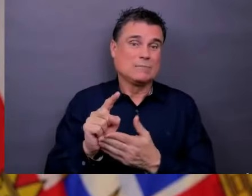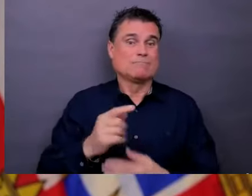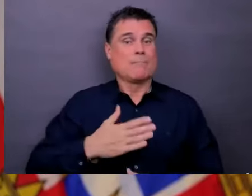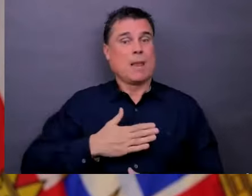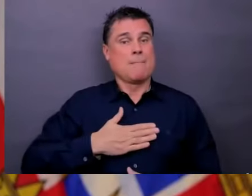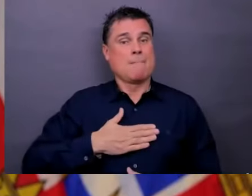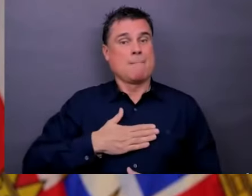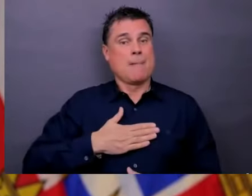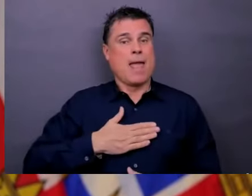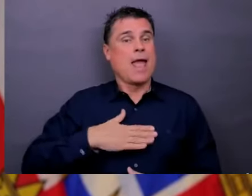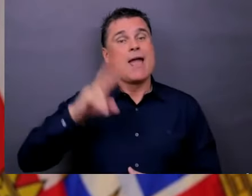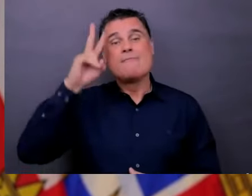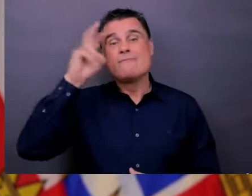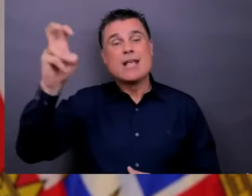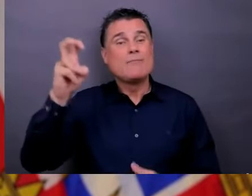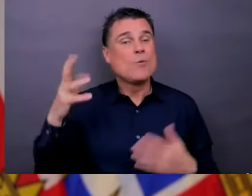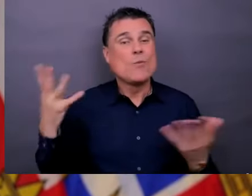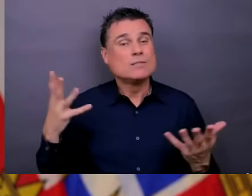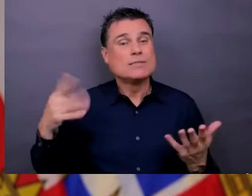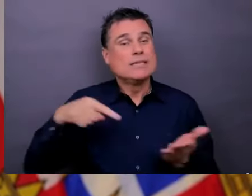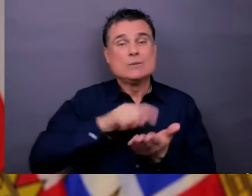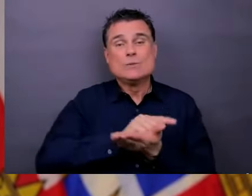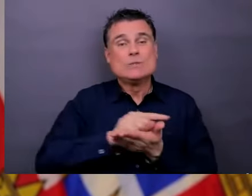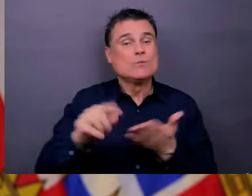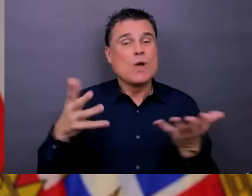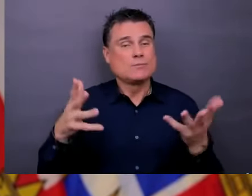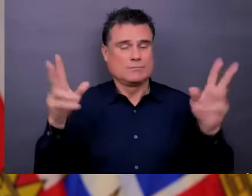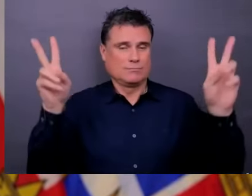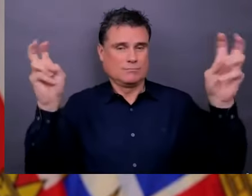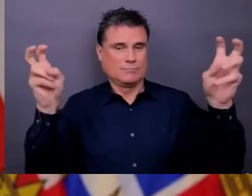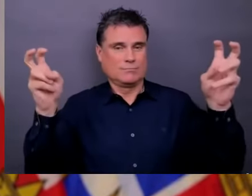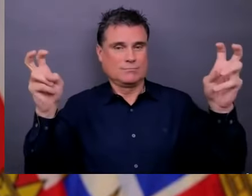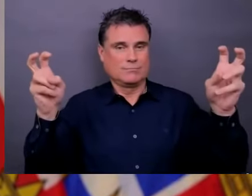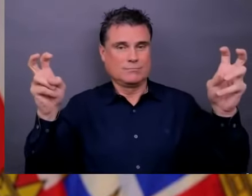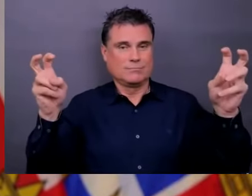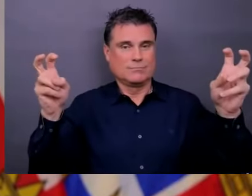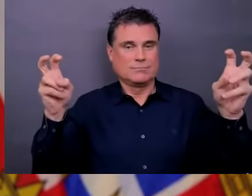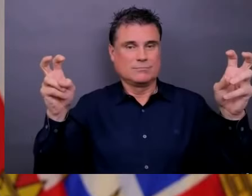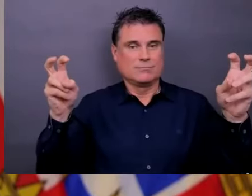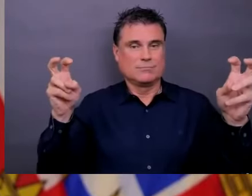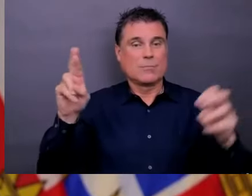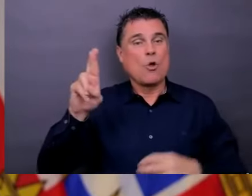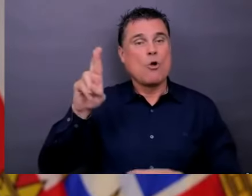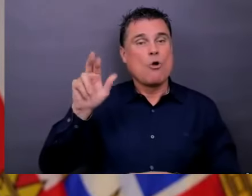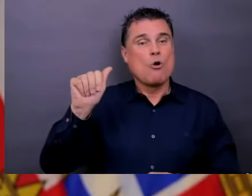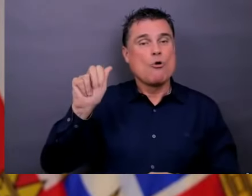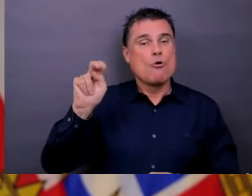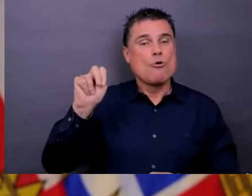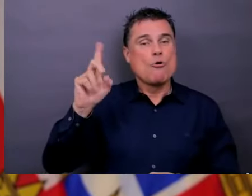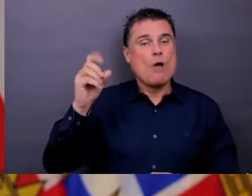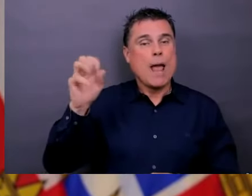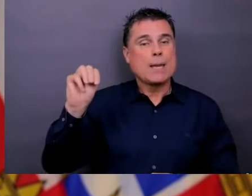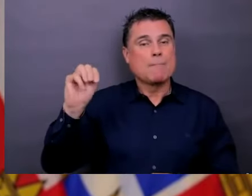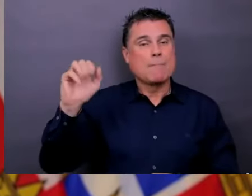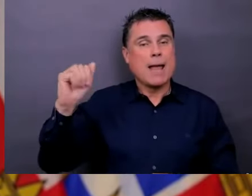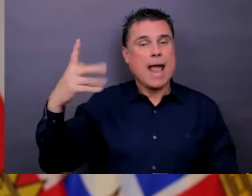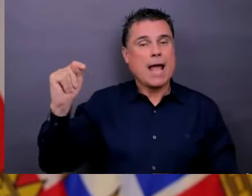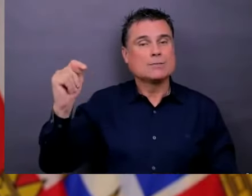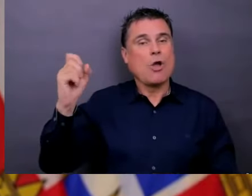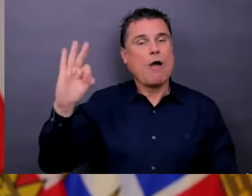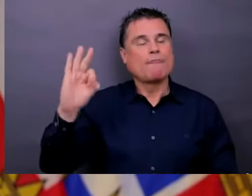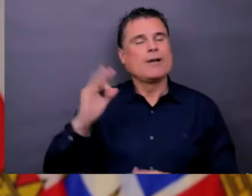this phase of our pandemic together, and to remember that kindness is something that is infectious as